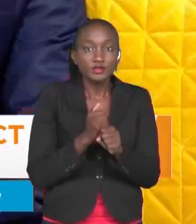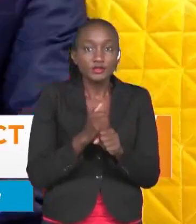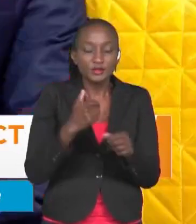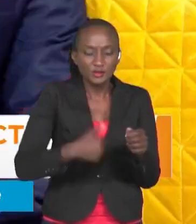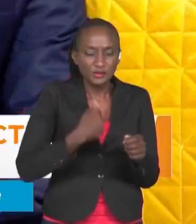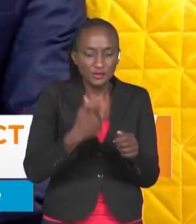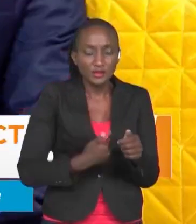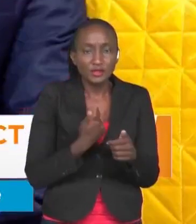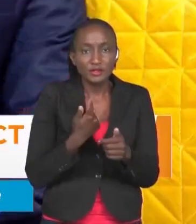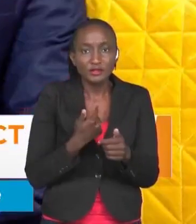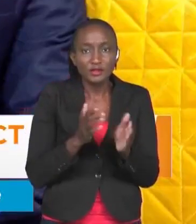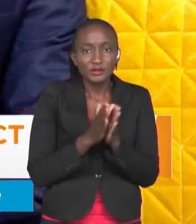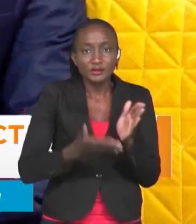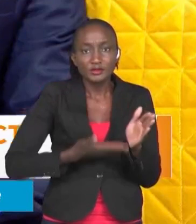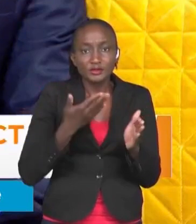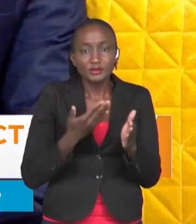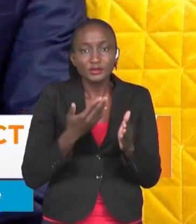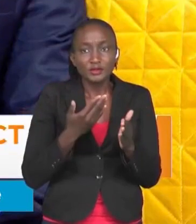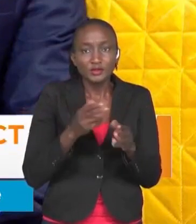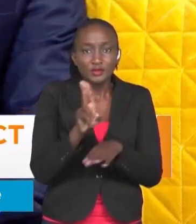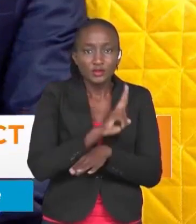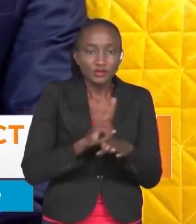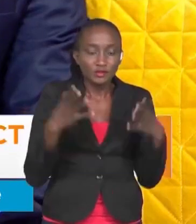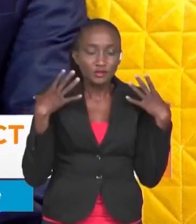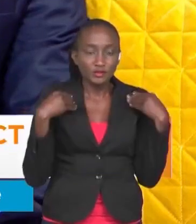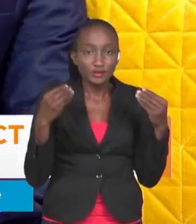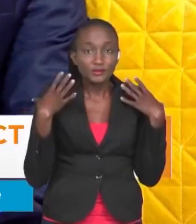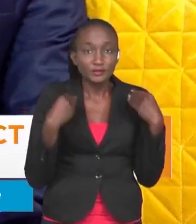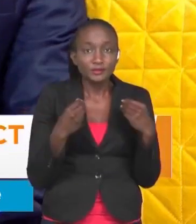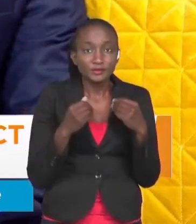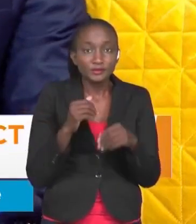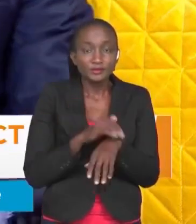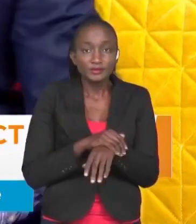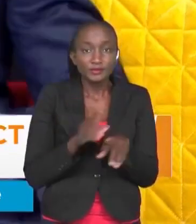feeling and emotion. Yeah. We deal with it practically as per